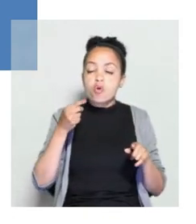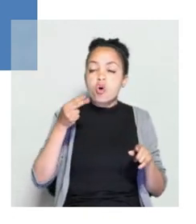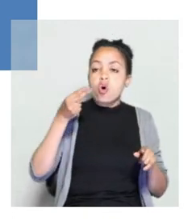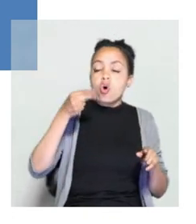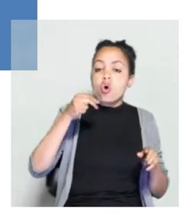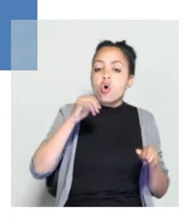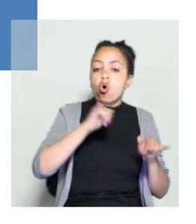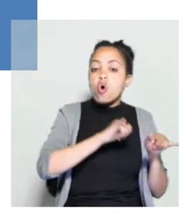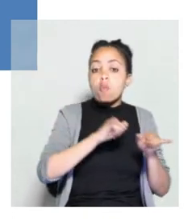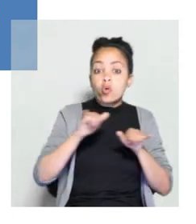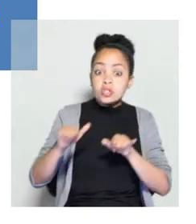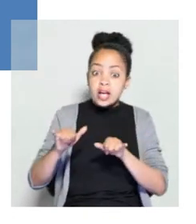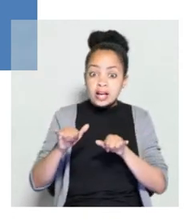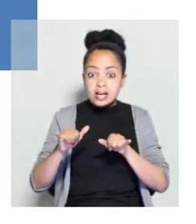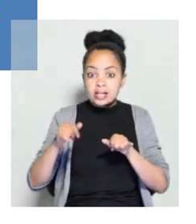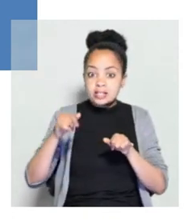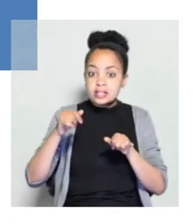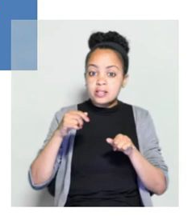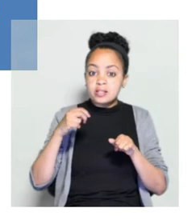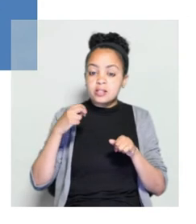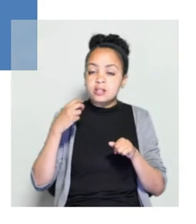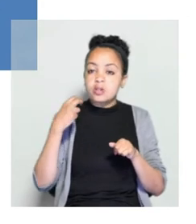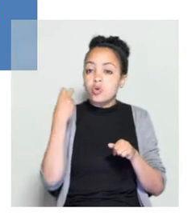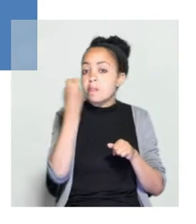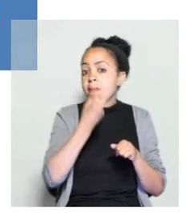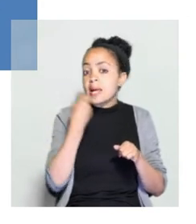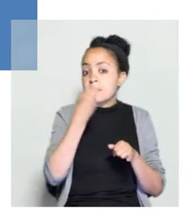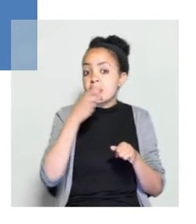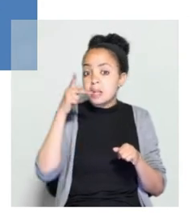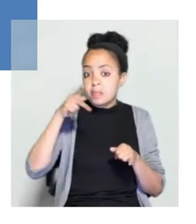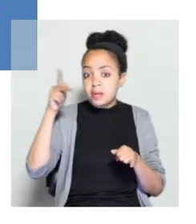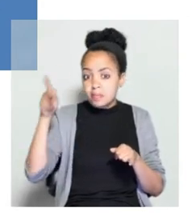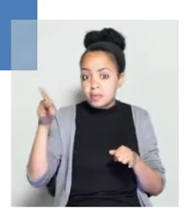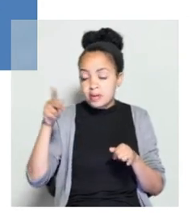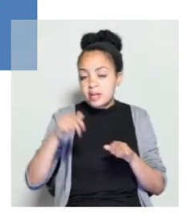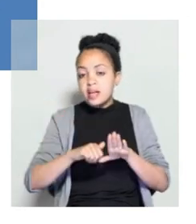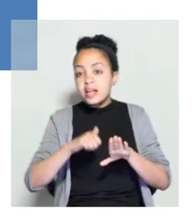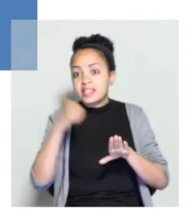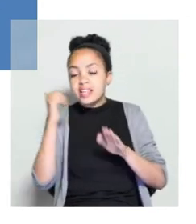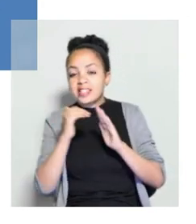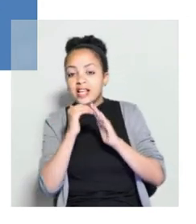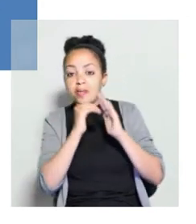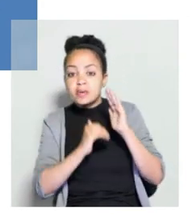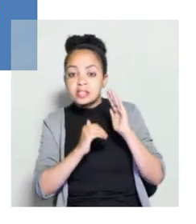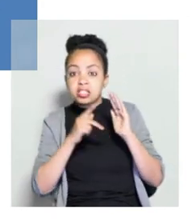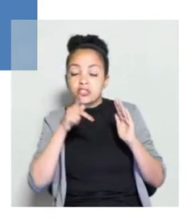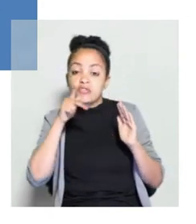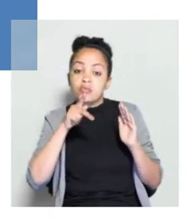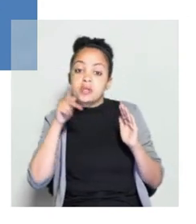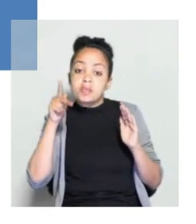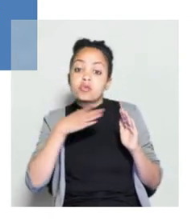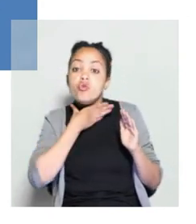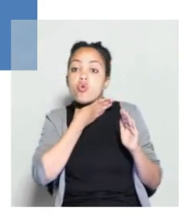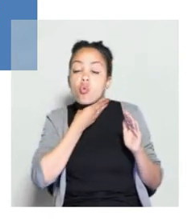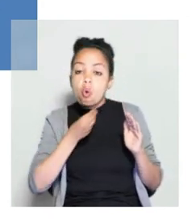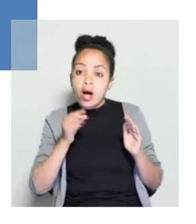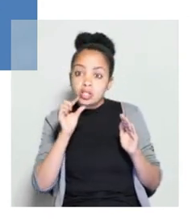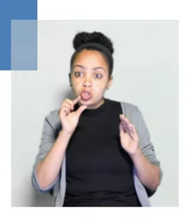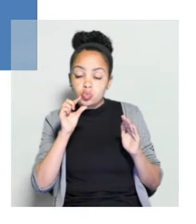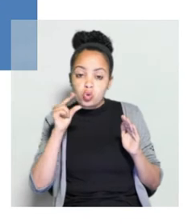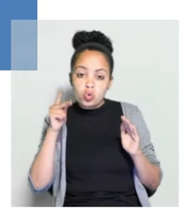purple. Whereas this one is a character that comes from recessive homozygous white.